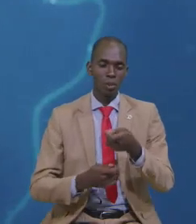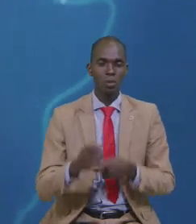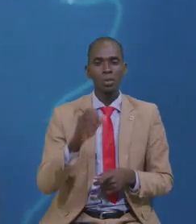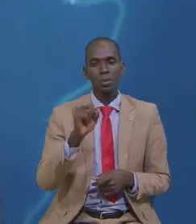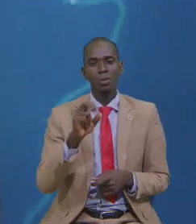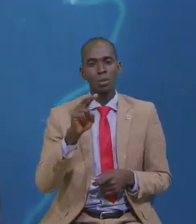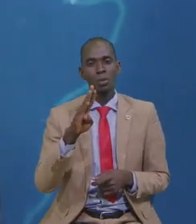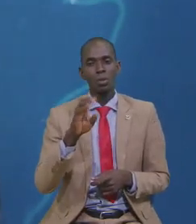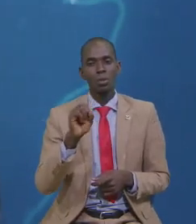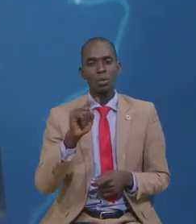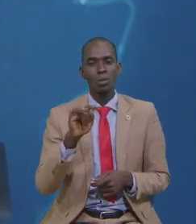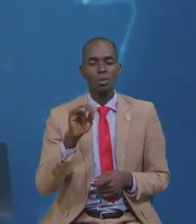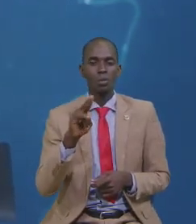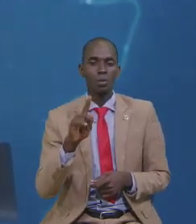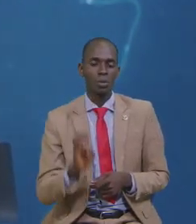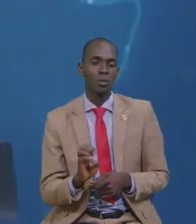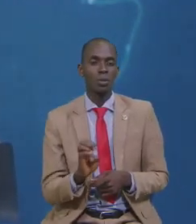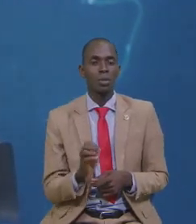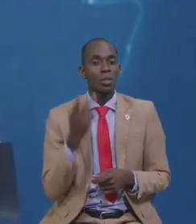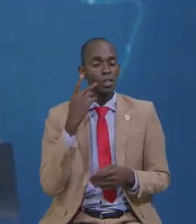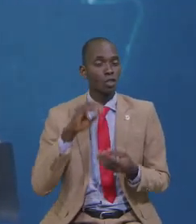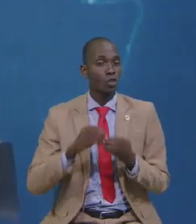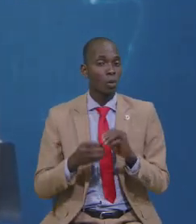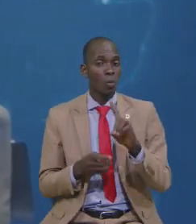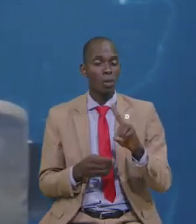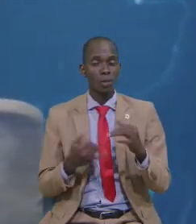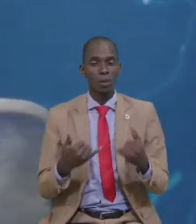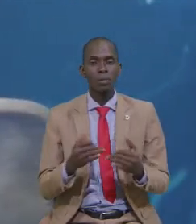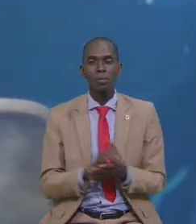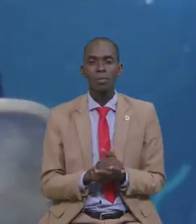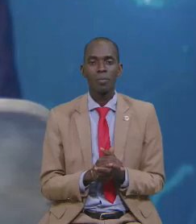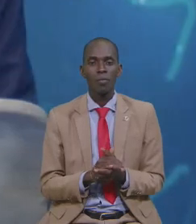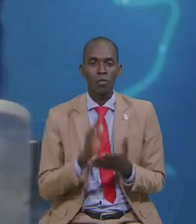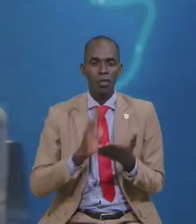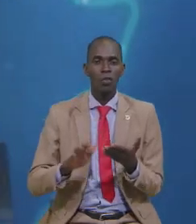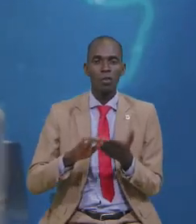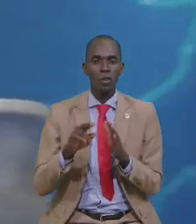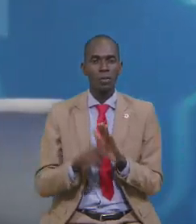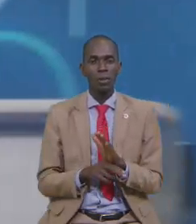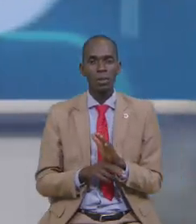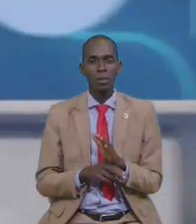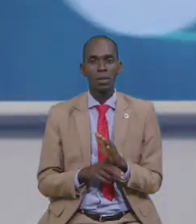number one here. Number one, we're looking at forgiveness and